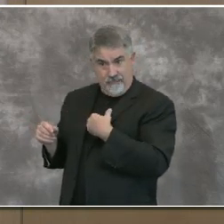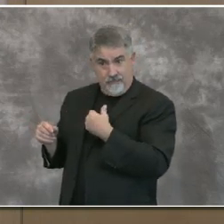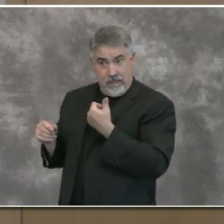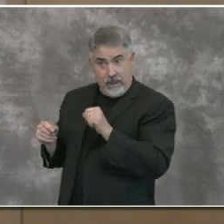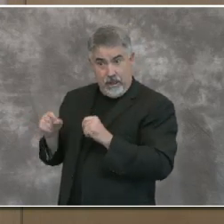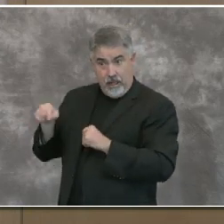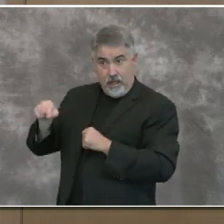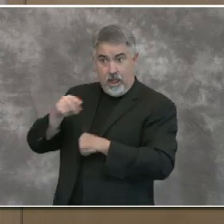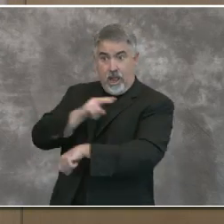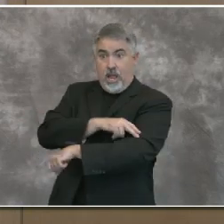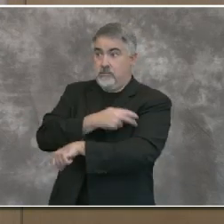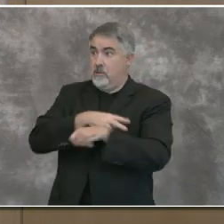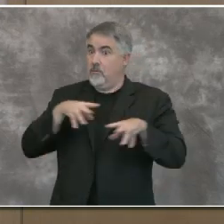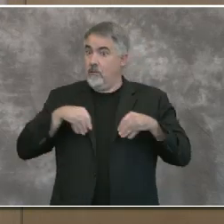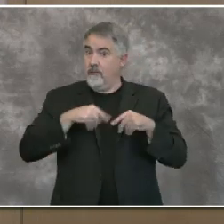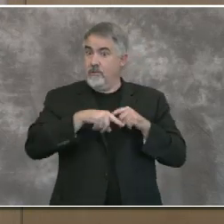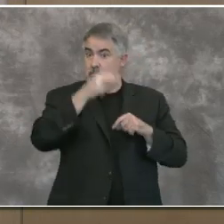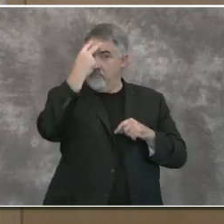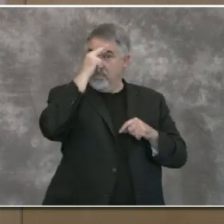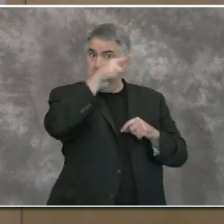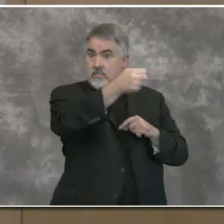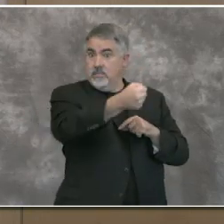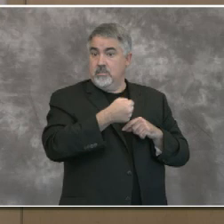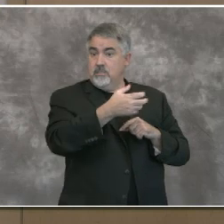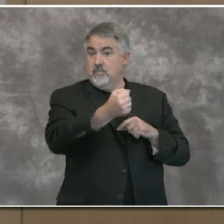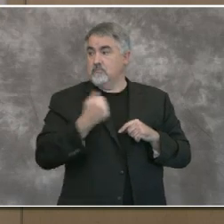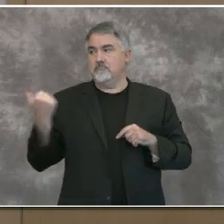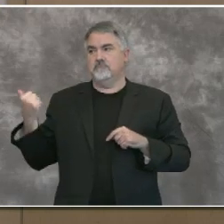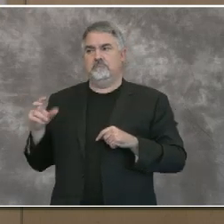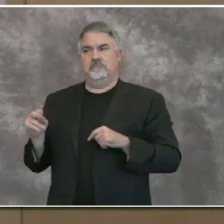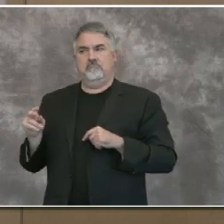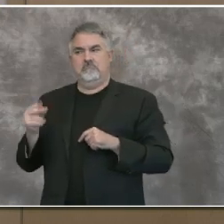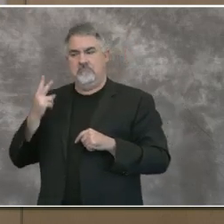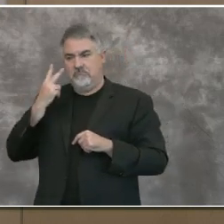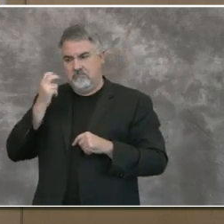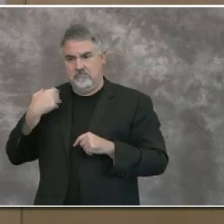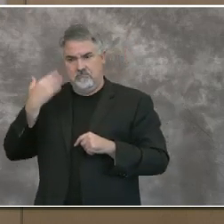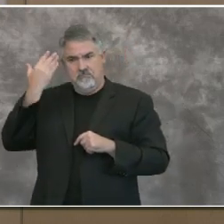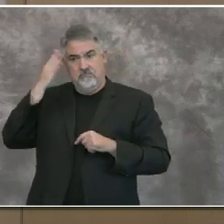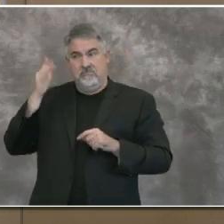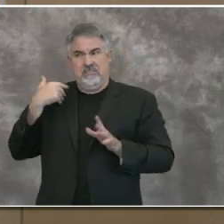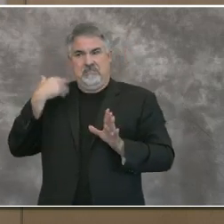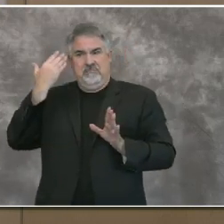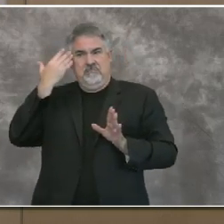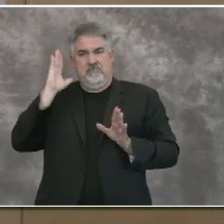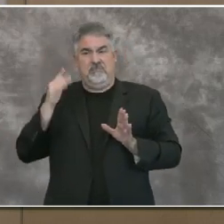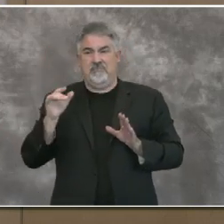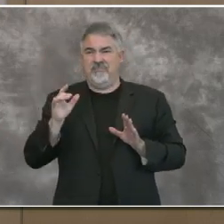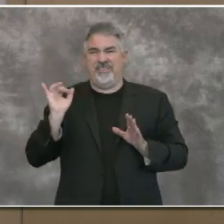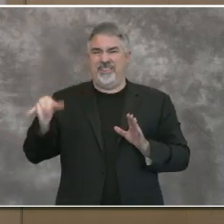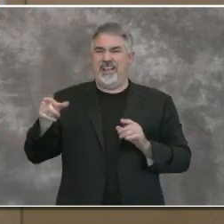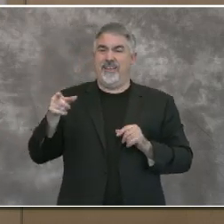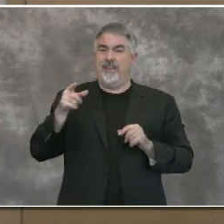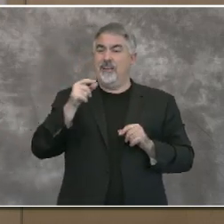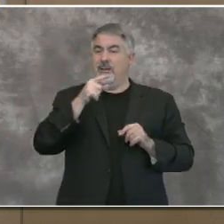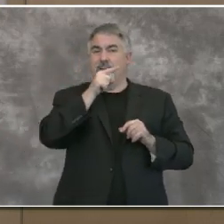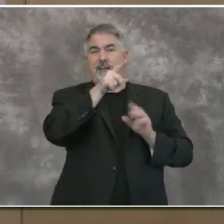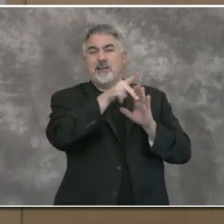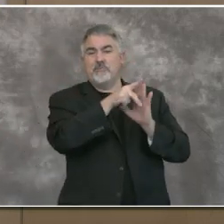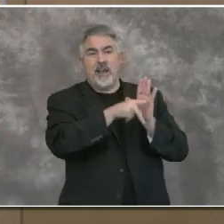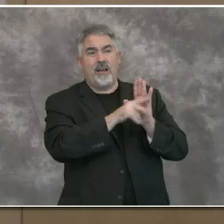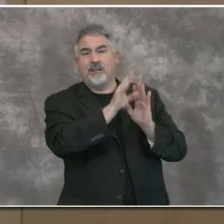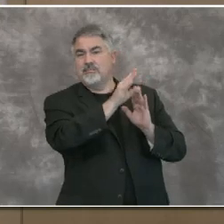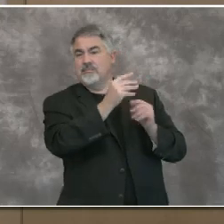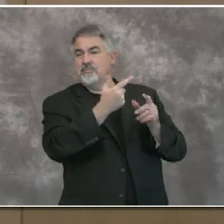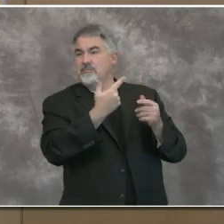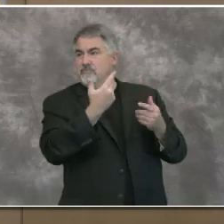patients? Not that I am aware of in terms of a kind of a blanket policy or process. I am not aware of